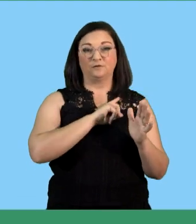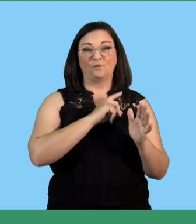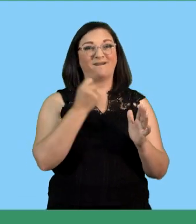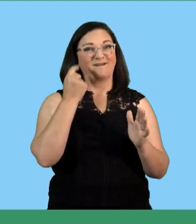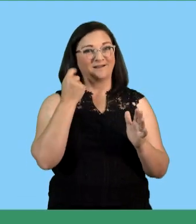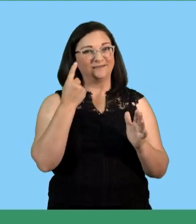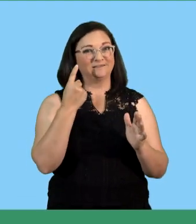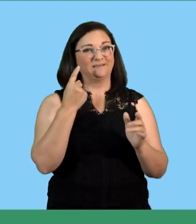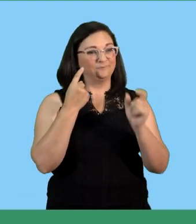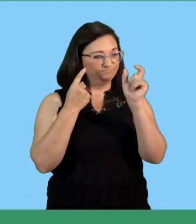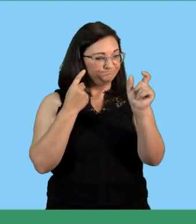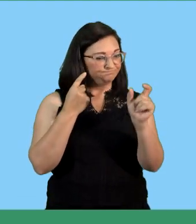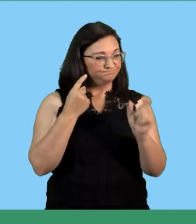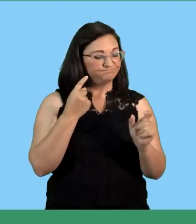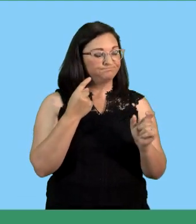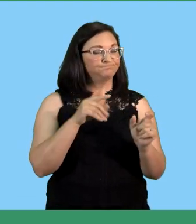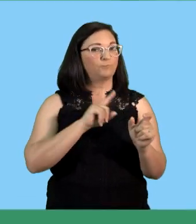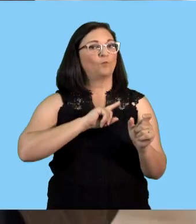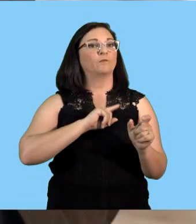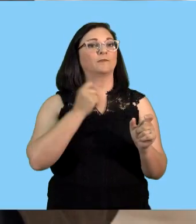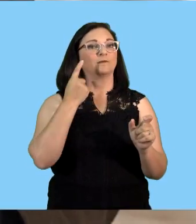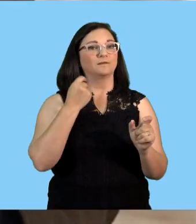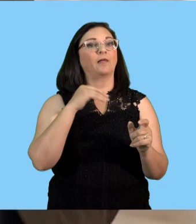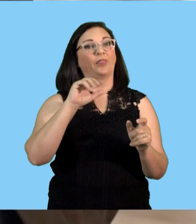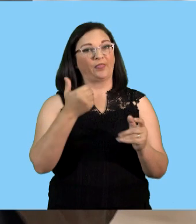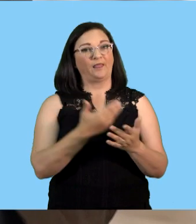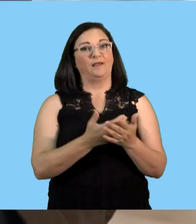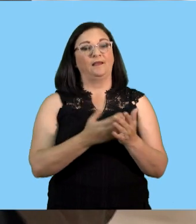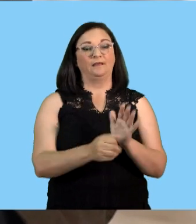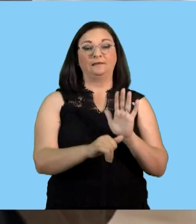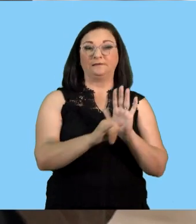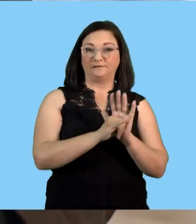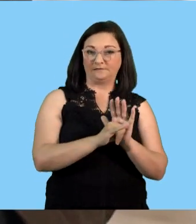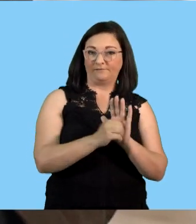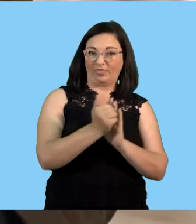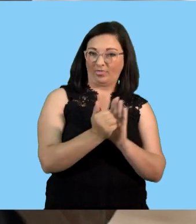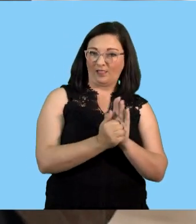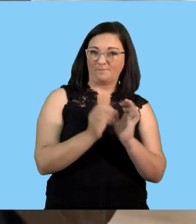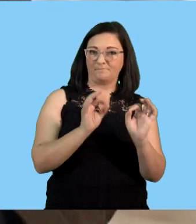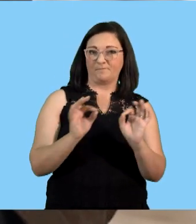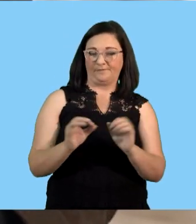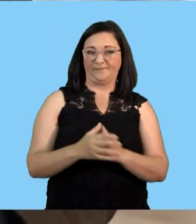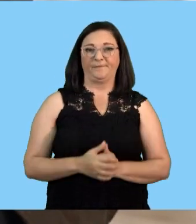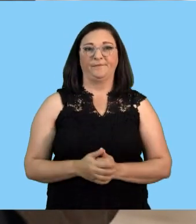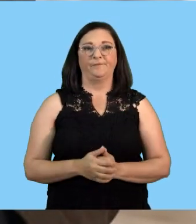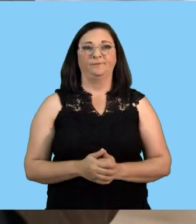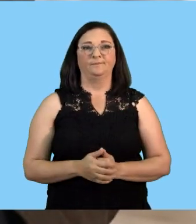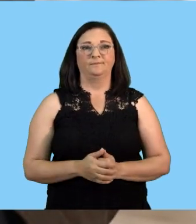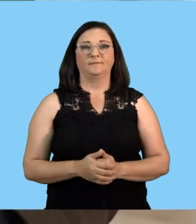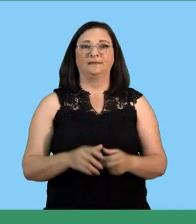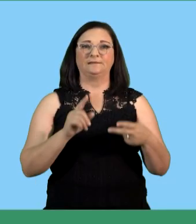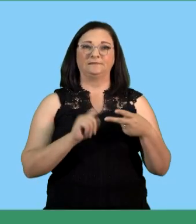you understand those key terminology so that you are able to identify the act correctly. Right.